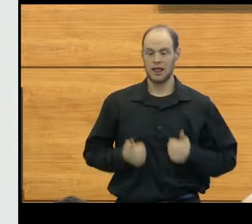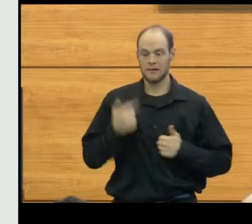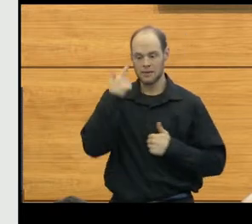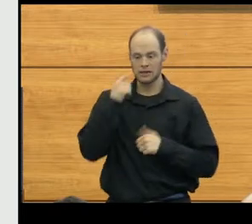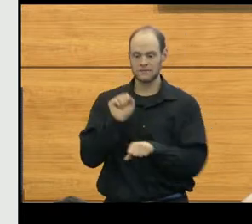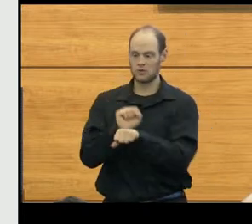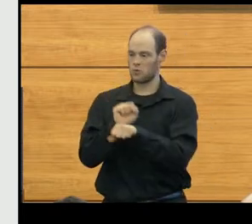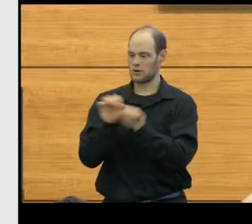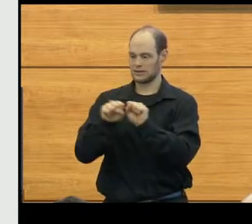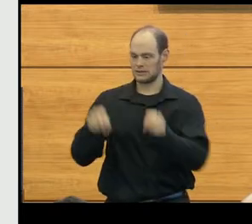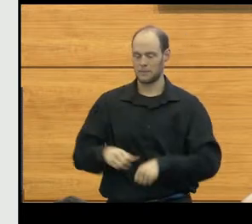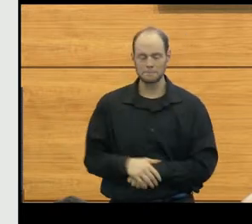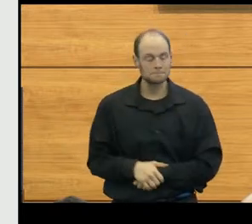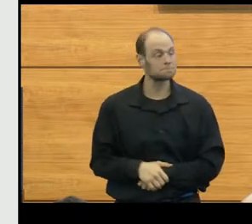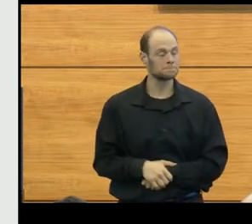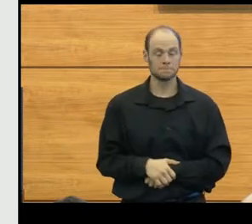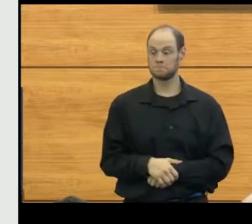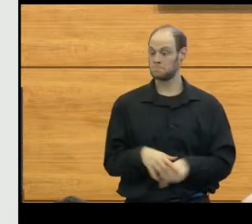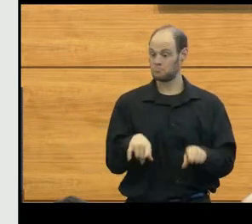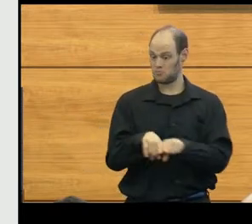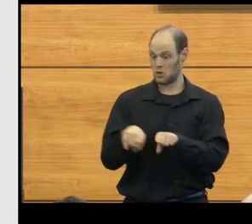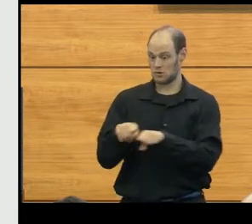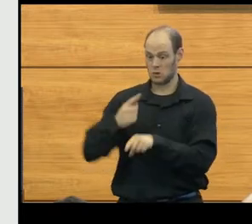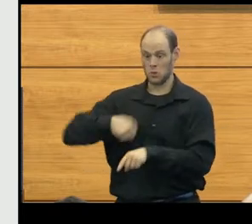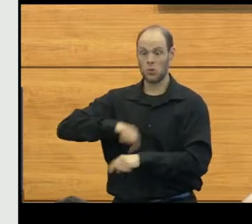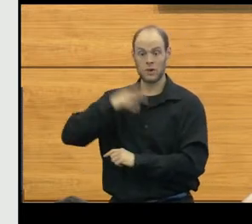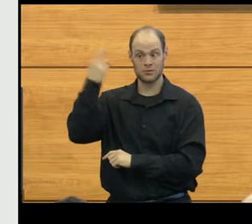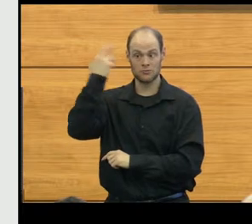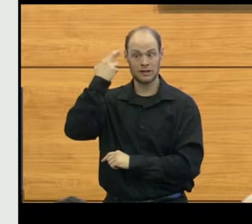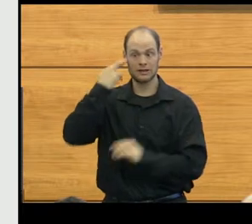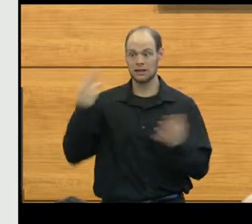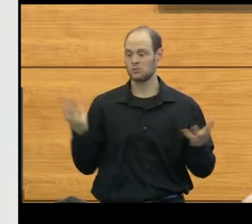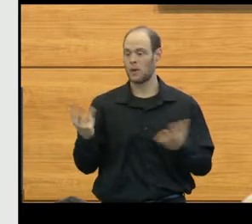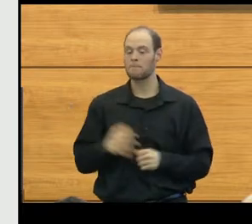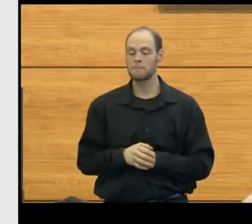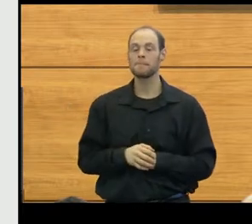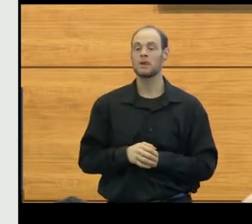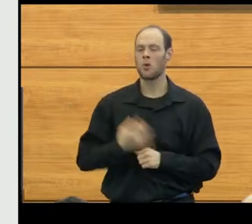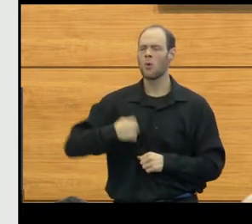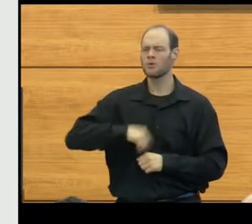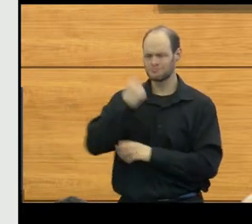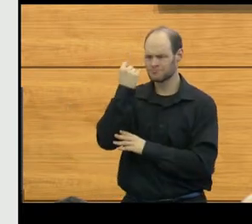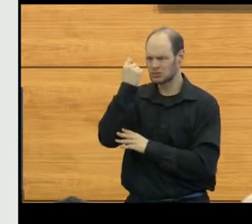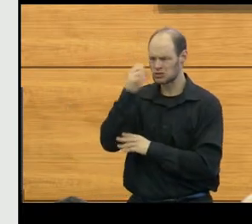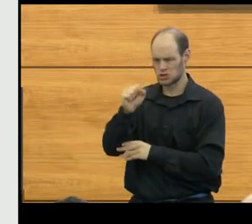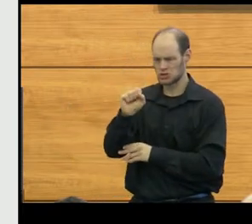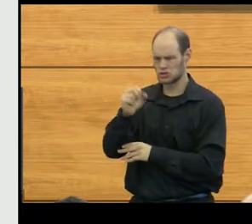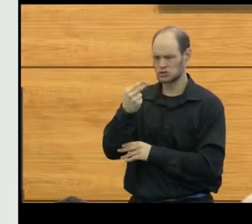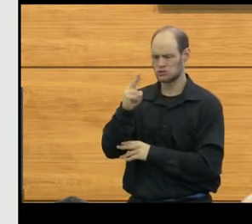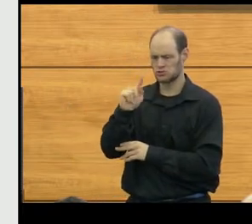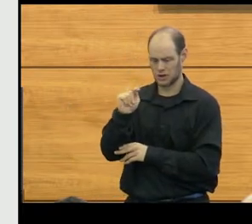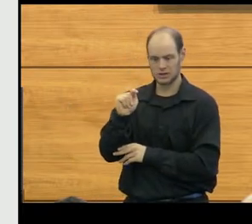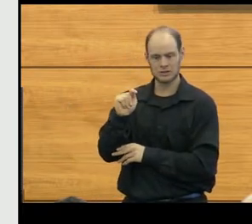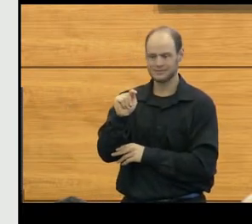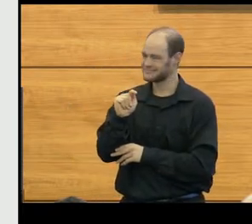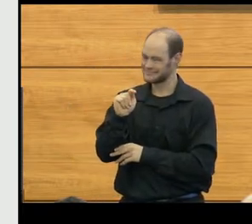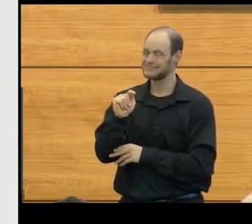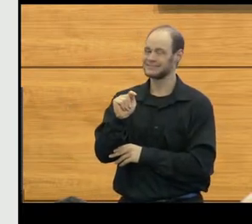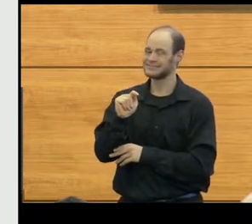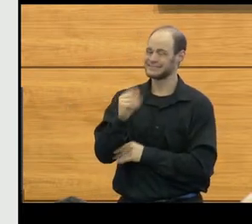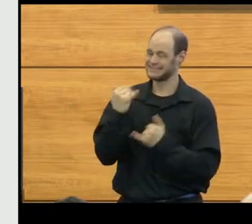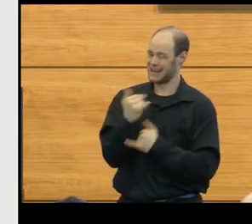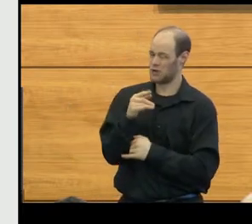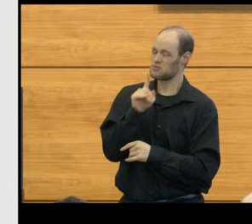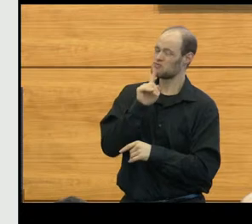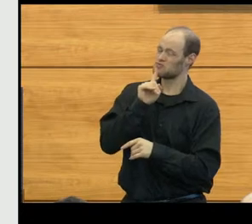system. And also, I think that we realize that as much as we understood shunts, we've only begun